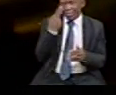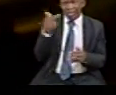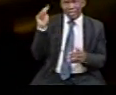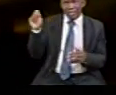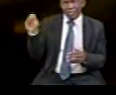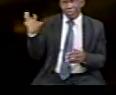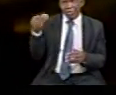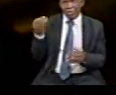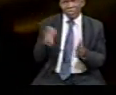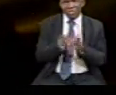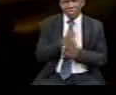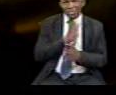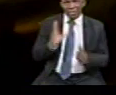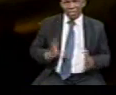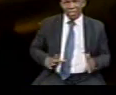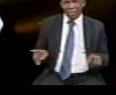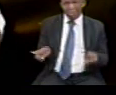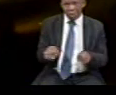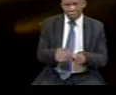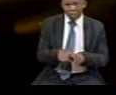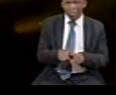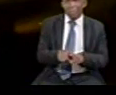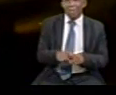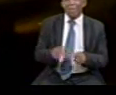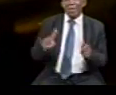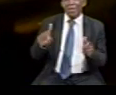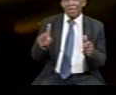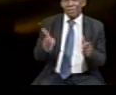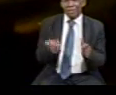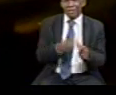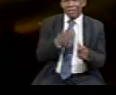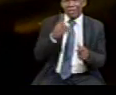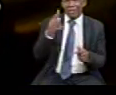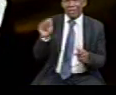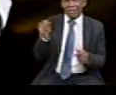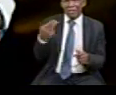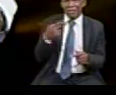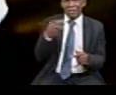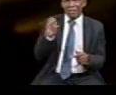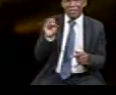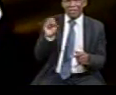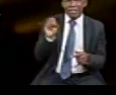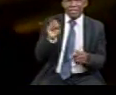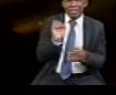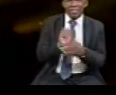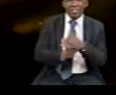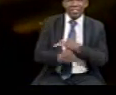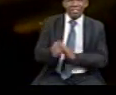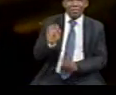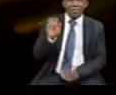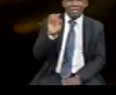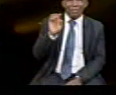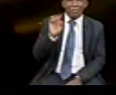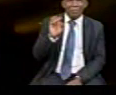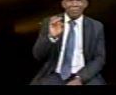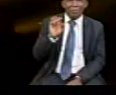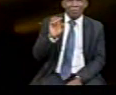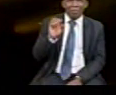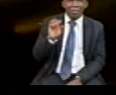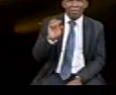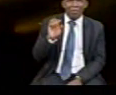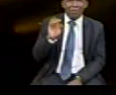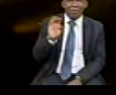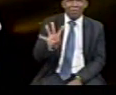look at 1 Thessalonians chapter 4. As you look at the testimony of inspired apostles. 1 Thessalonians